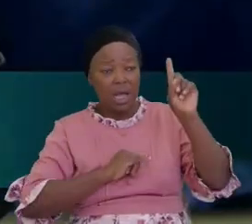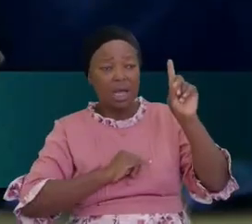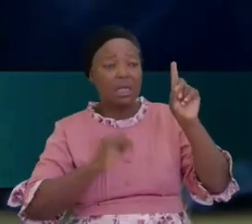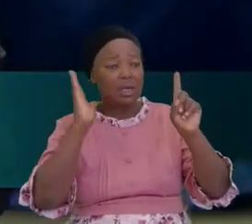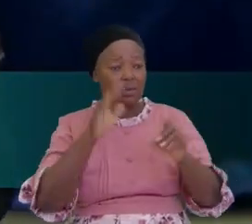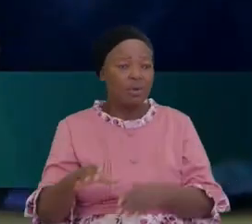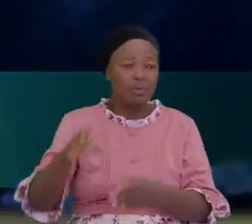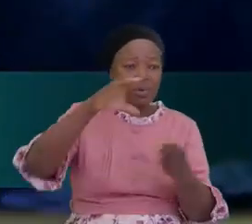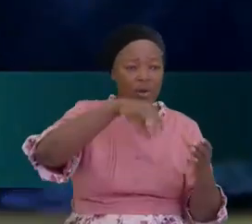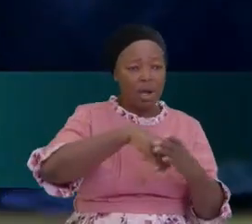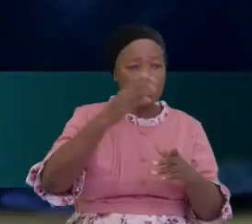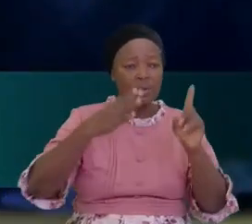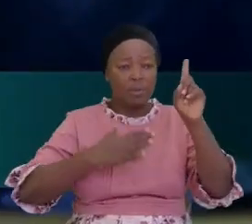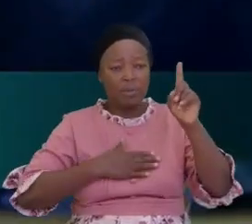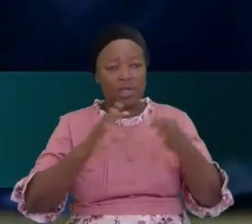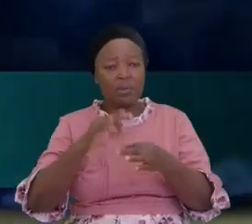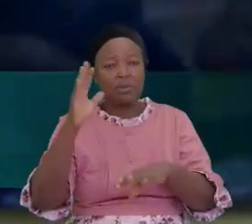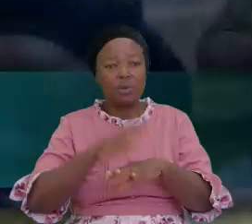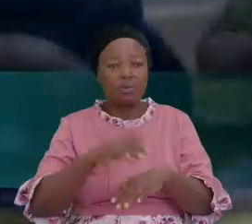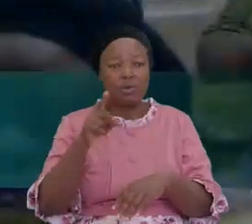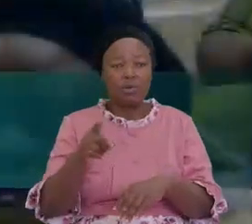out my spirit upon you.